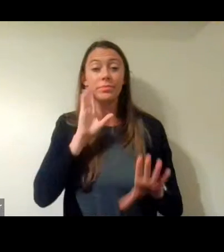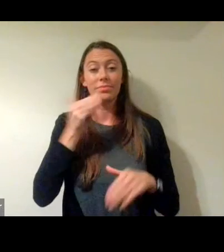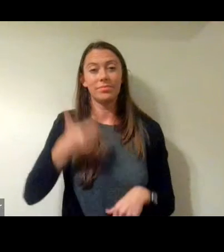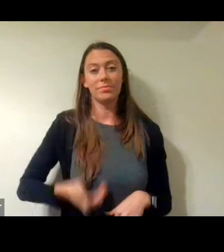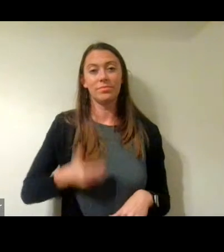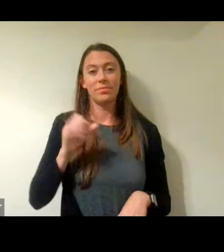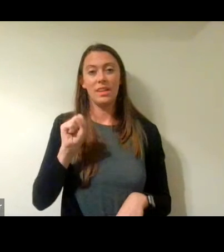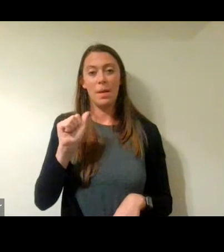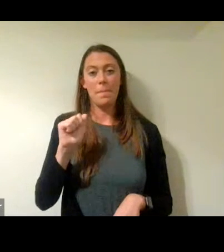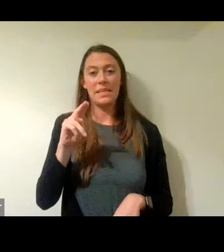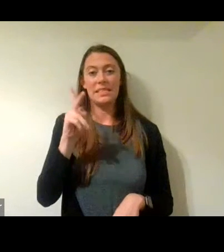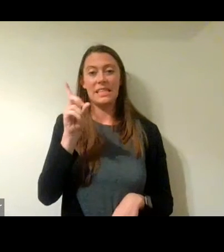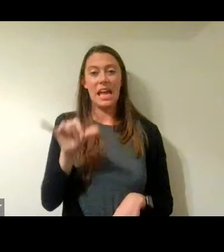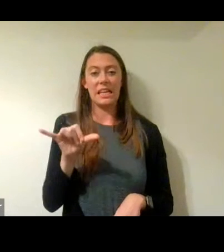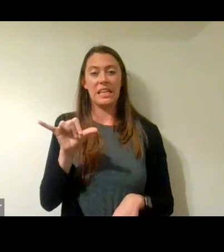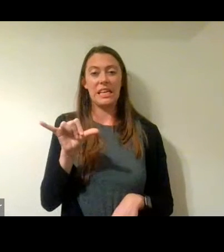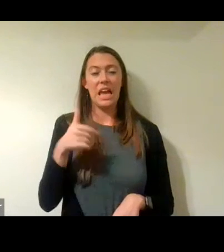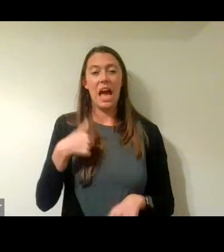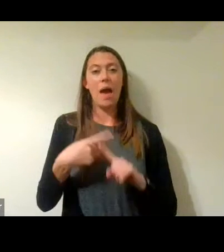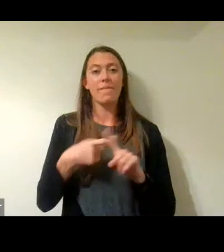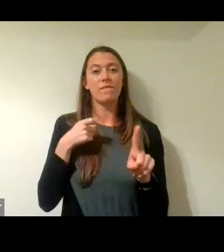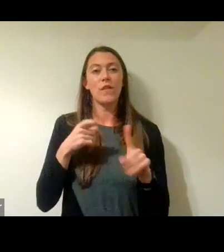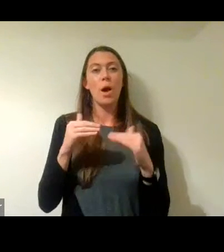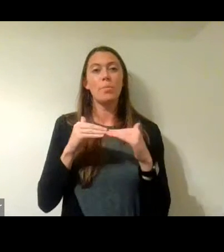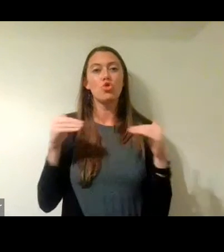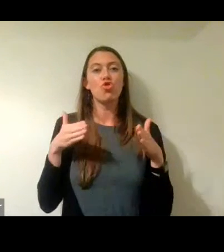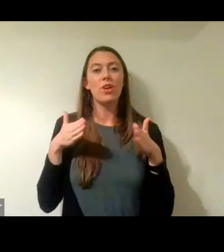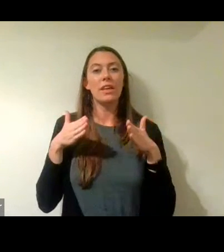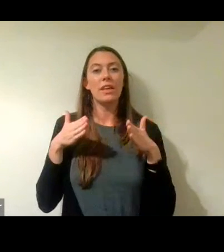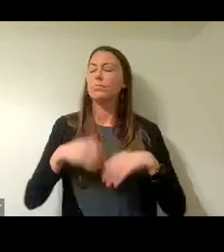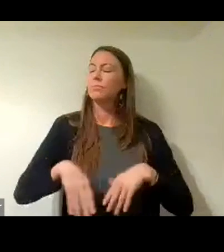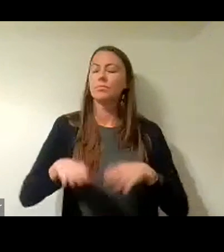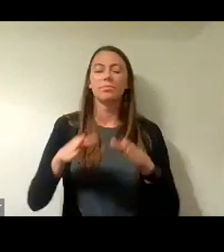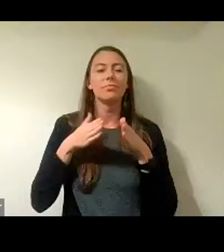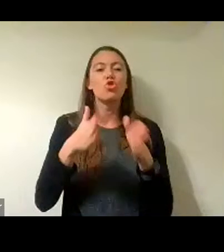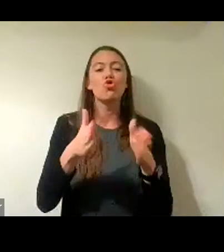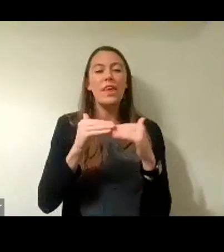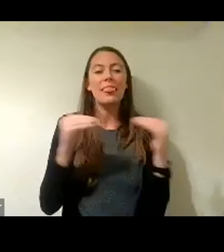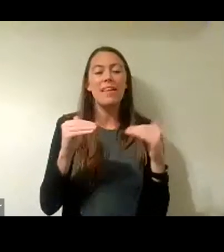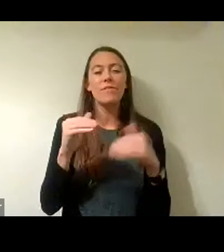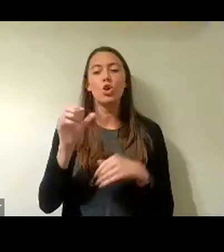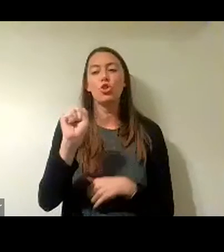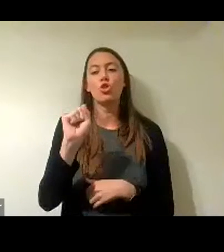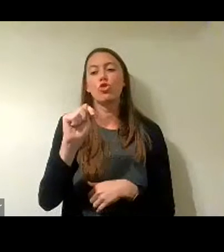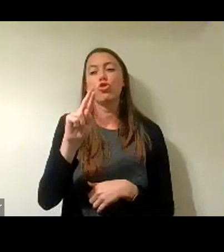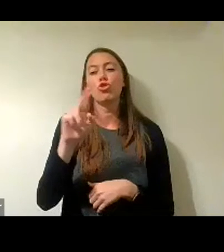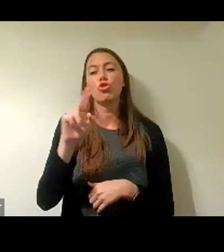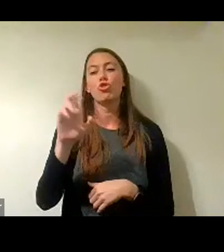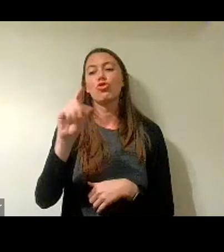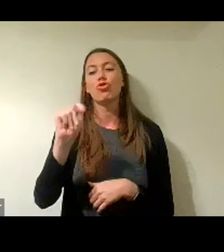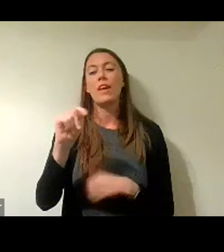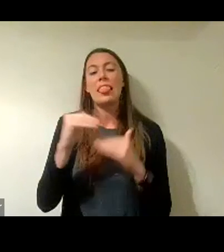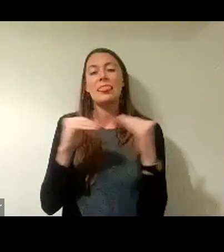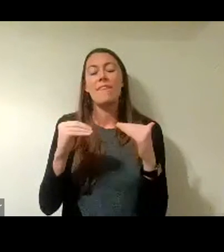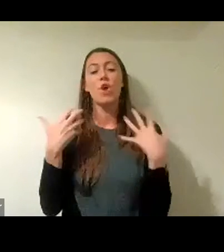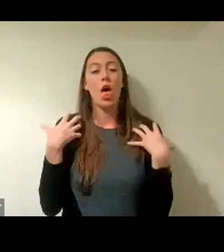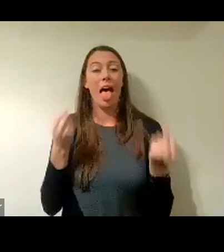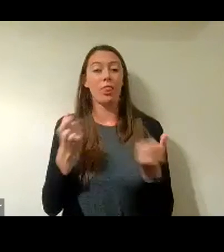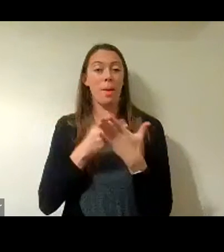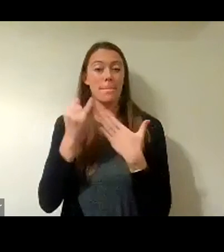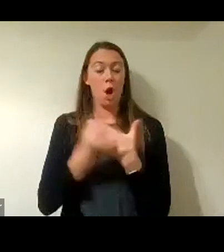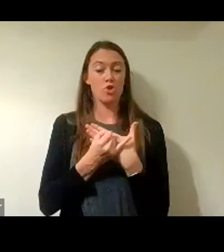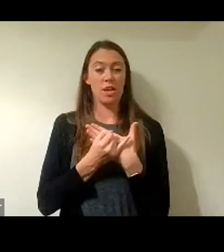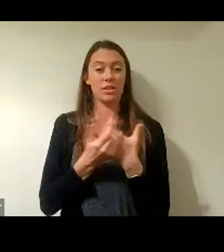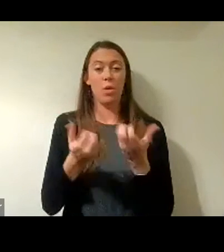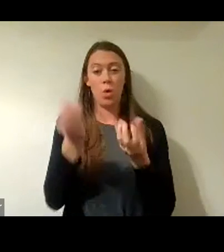Sandy. I'm from Street Level Health Project. I just wanted to bring this to attention.